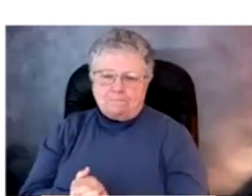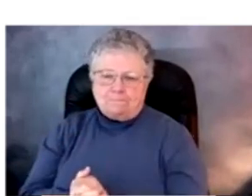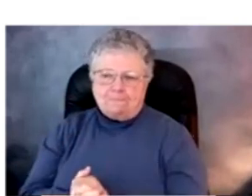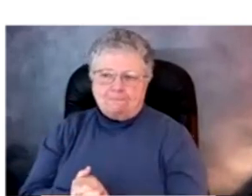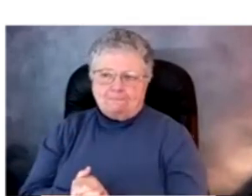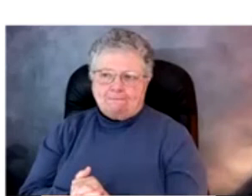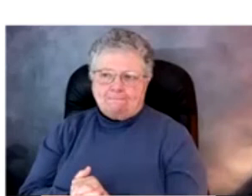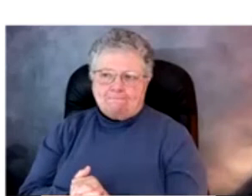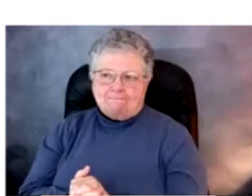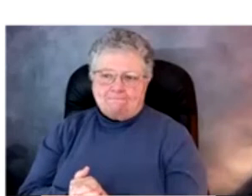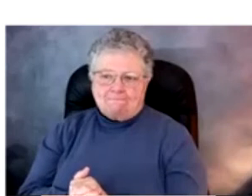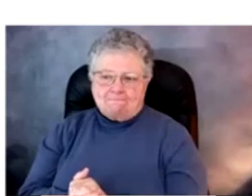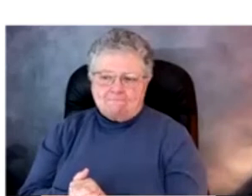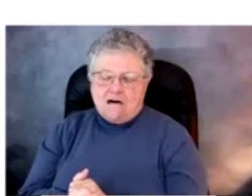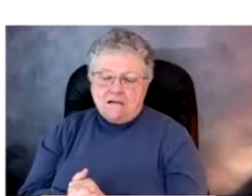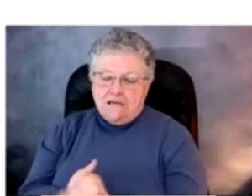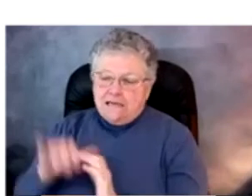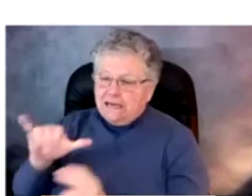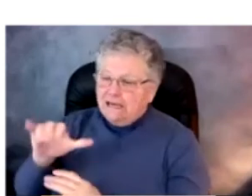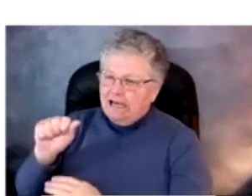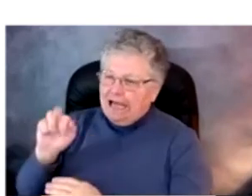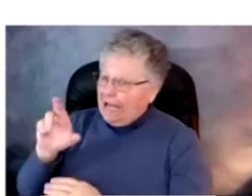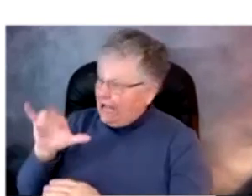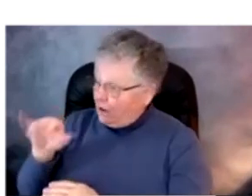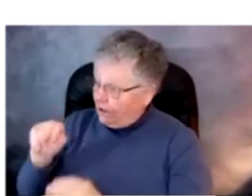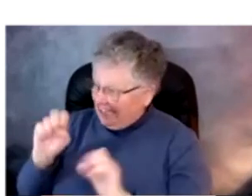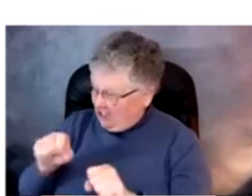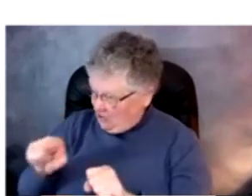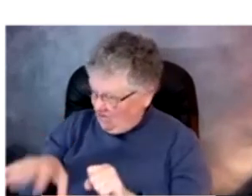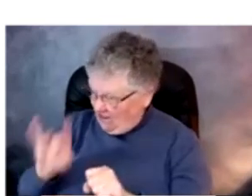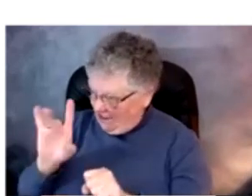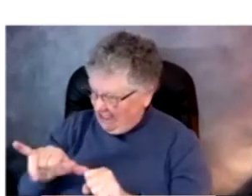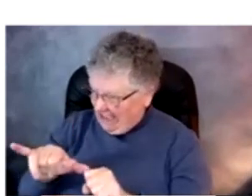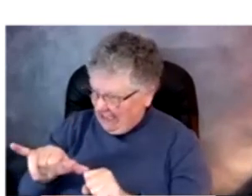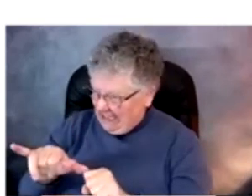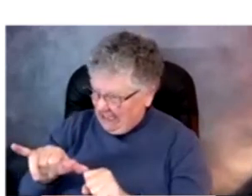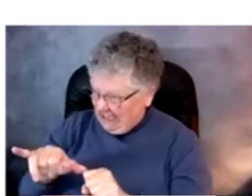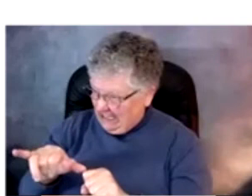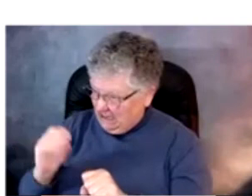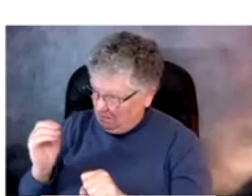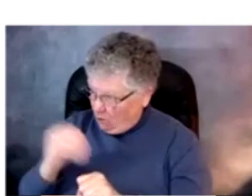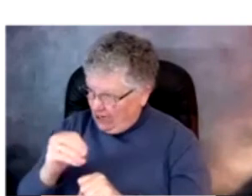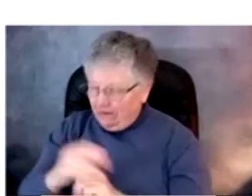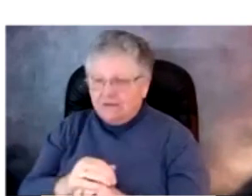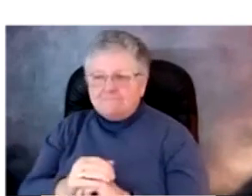Yeah. Arin, I don't know if you can find that in and link it any chance.